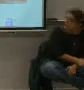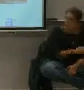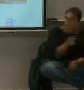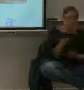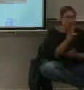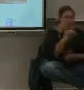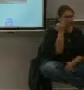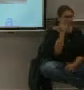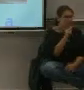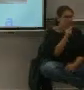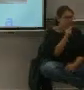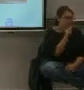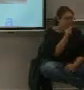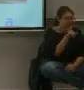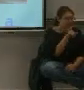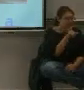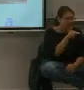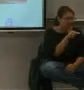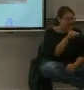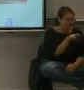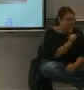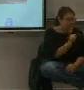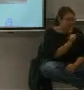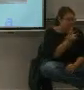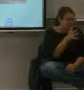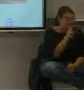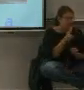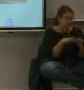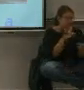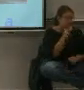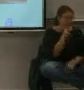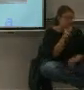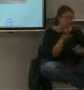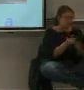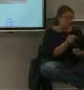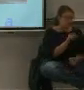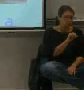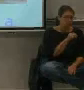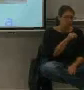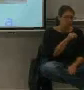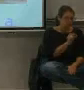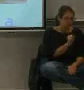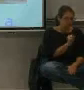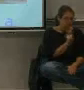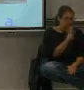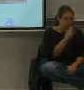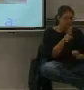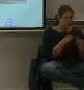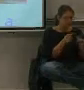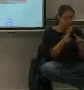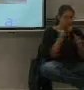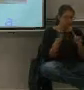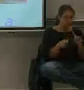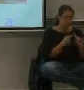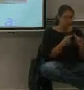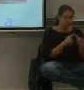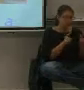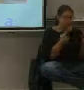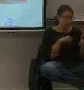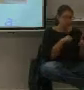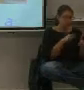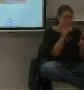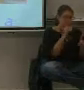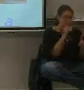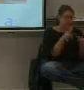up the idea of nutrient dynamics. So we've sort of talked about nutrients as toxins, we've talked about them cycling, but we've